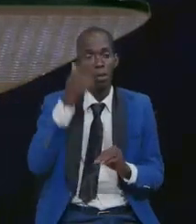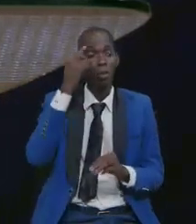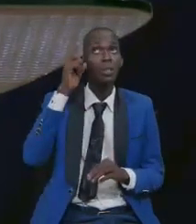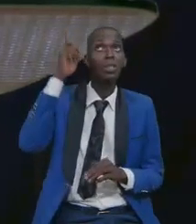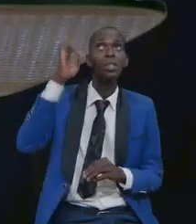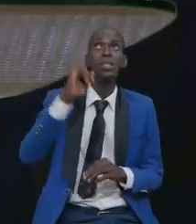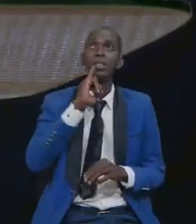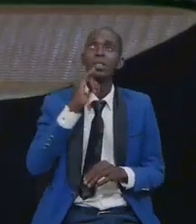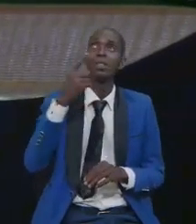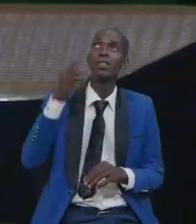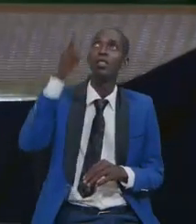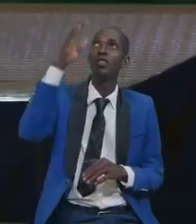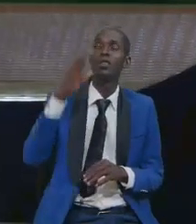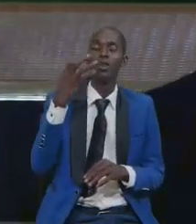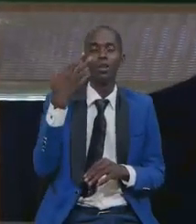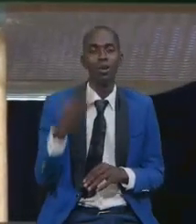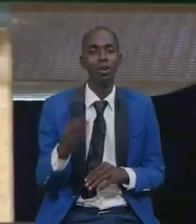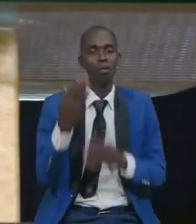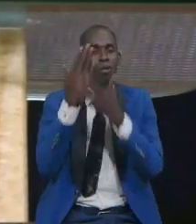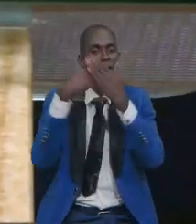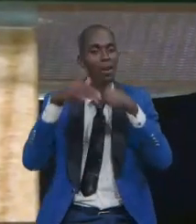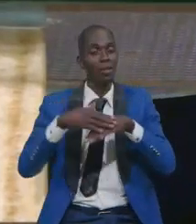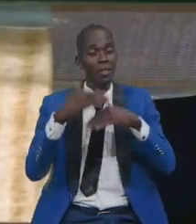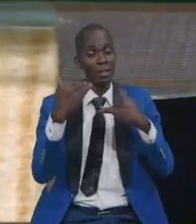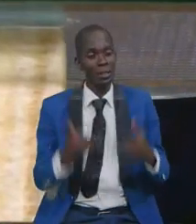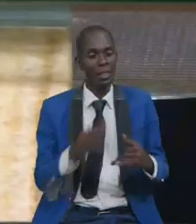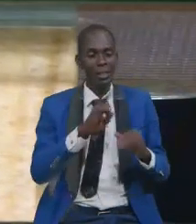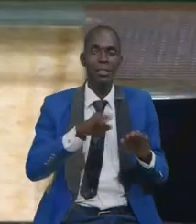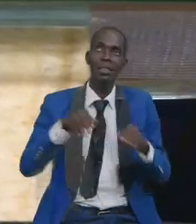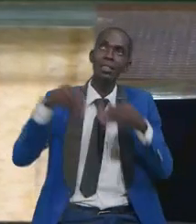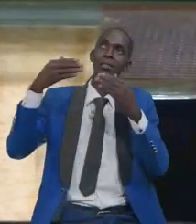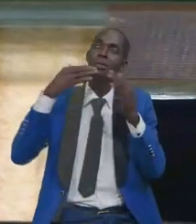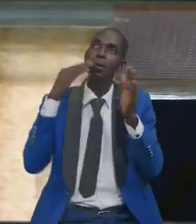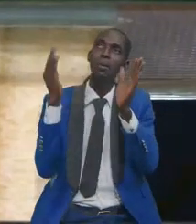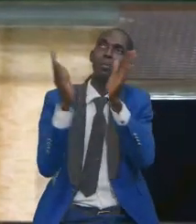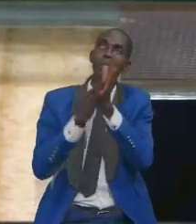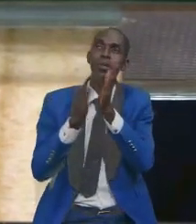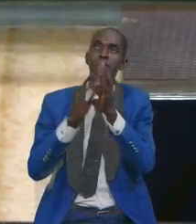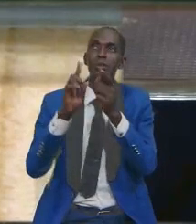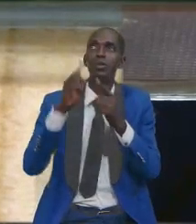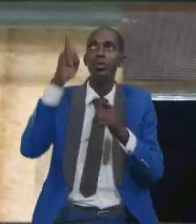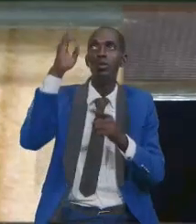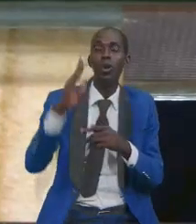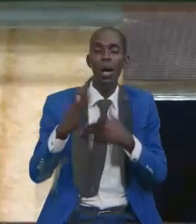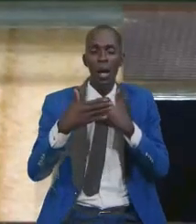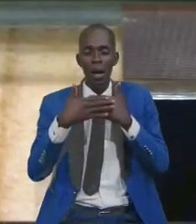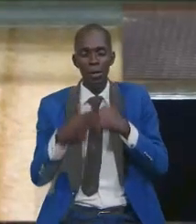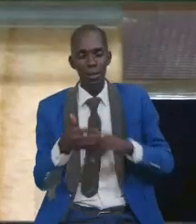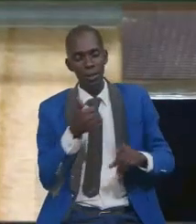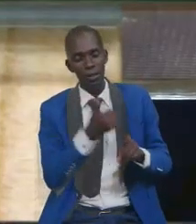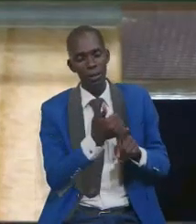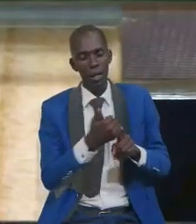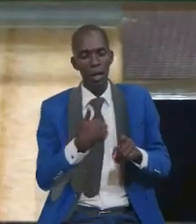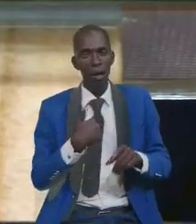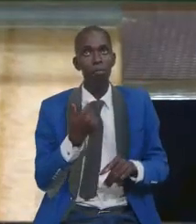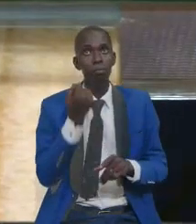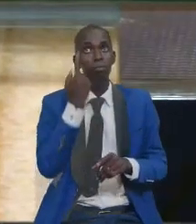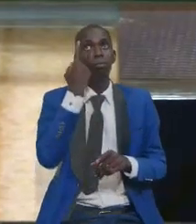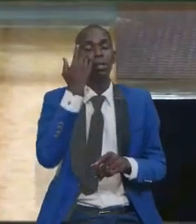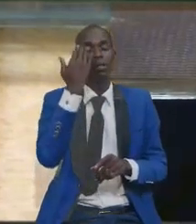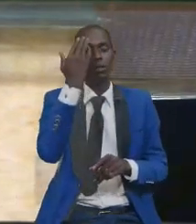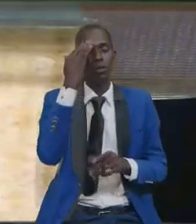heaven. It's now the praise he gave to God after he knew that God ruleth in